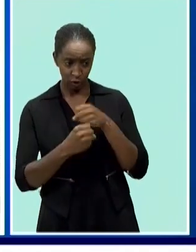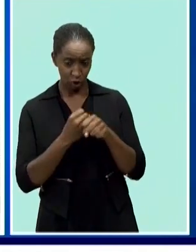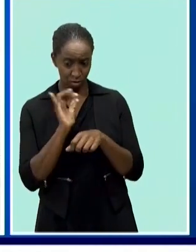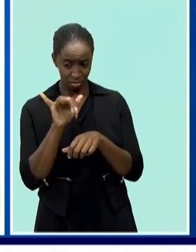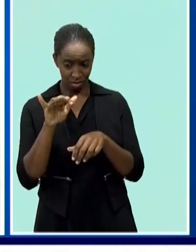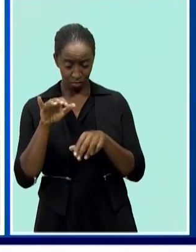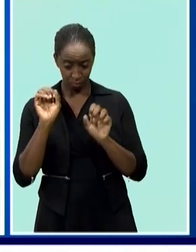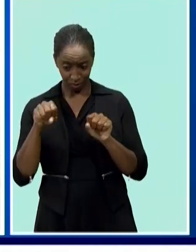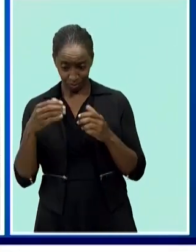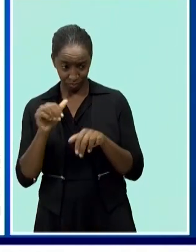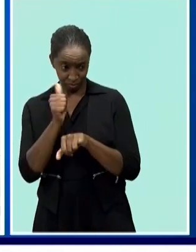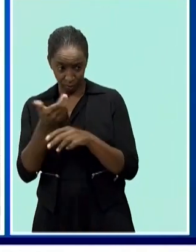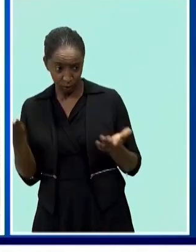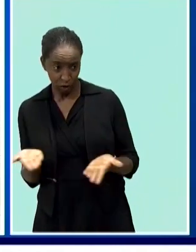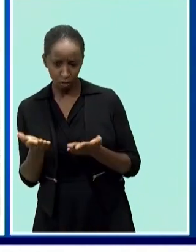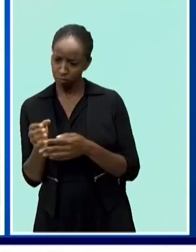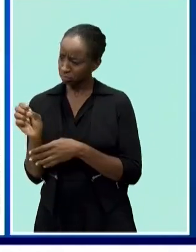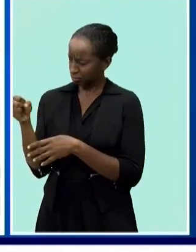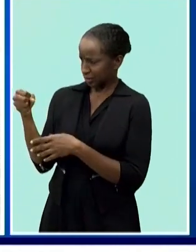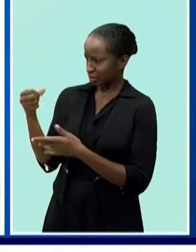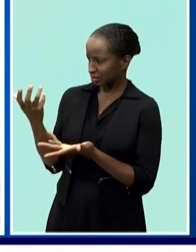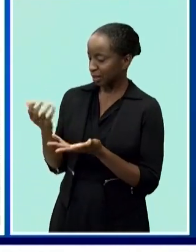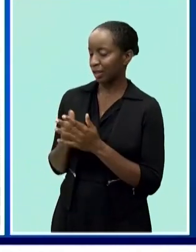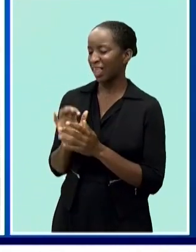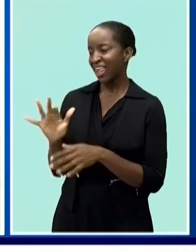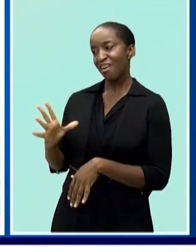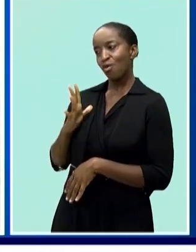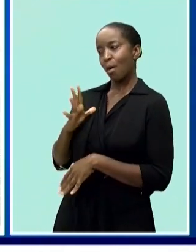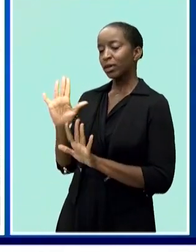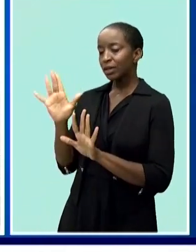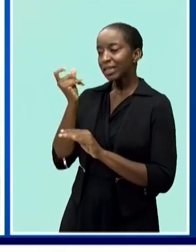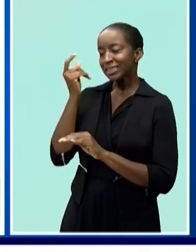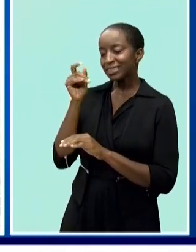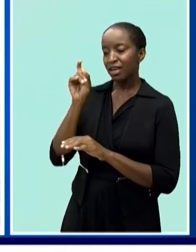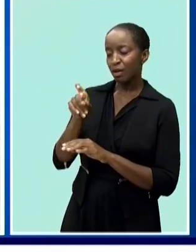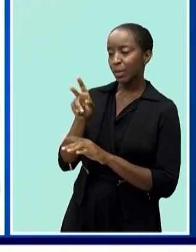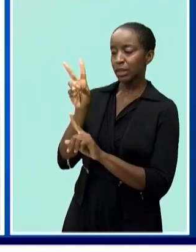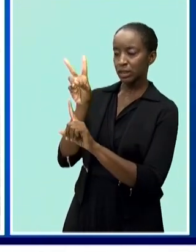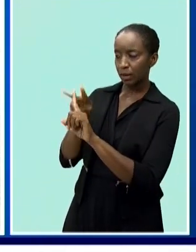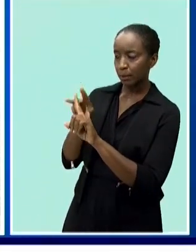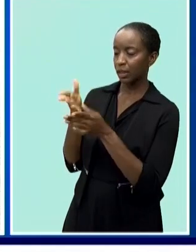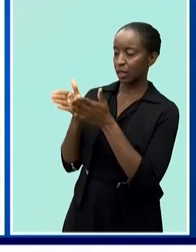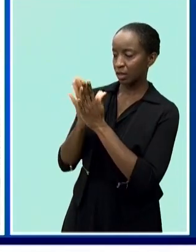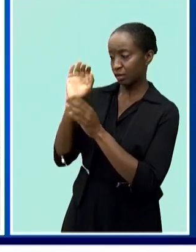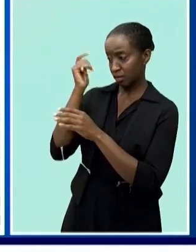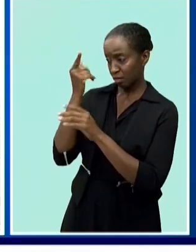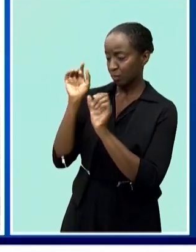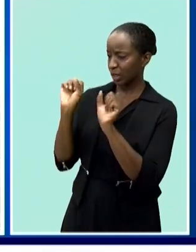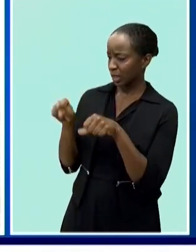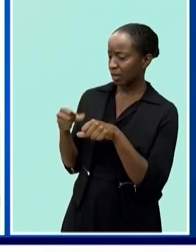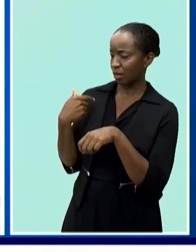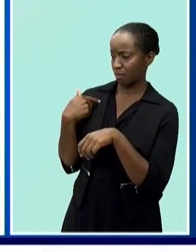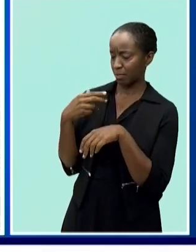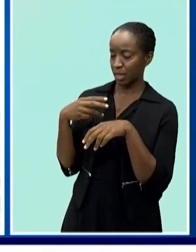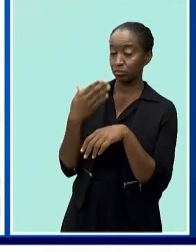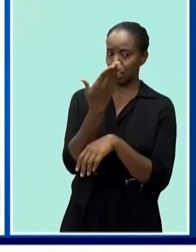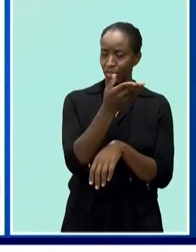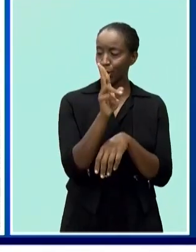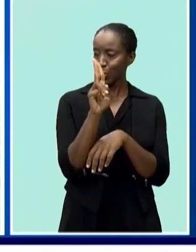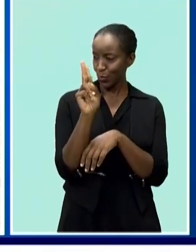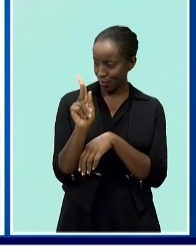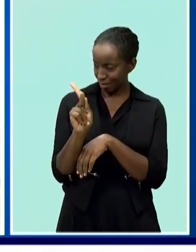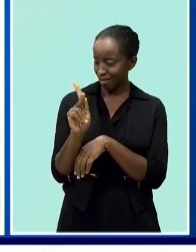if persons, that's a formal way of doing things, because you have to apply to go and do this background check in the UK. But